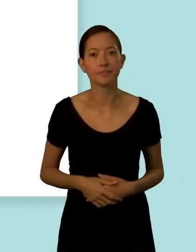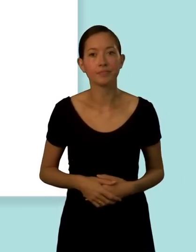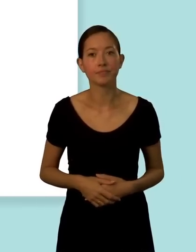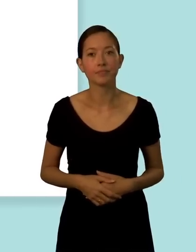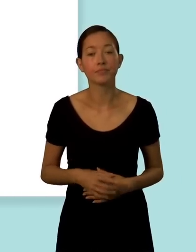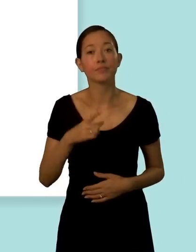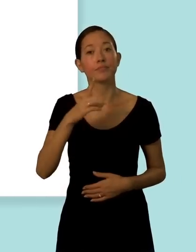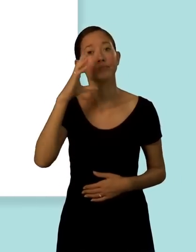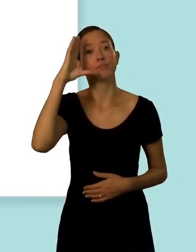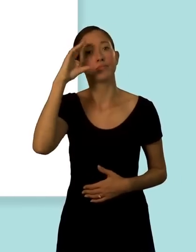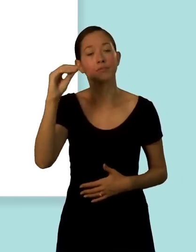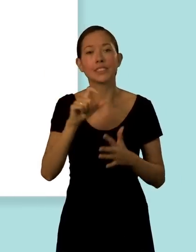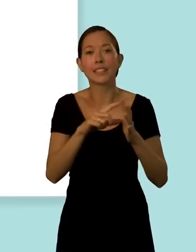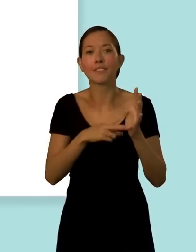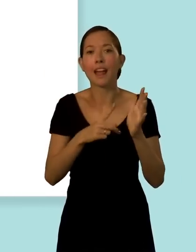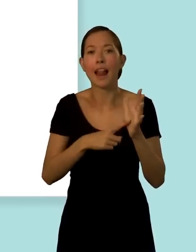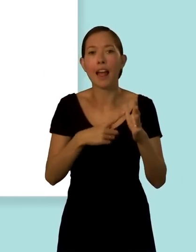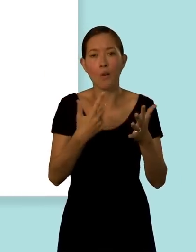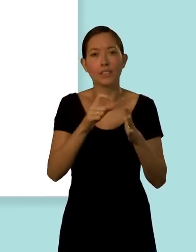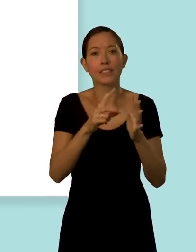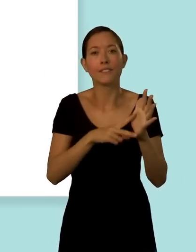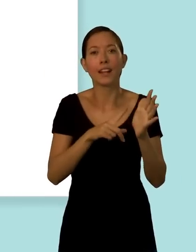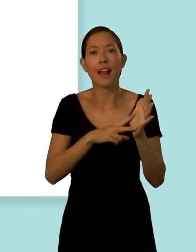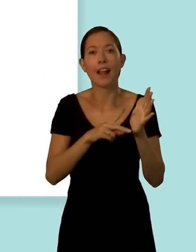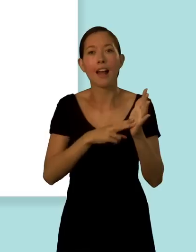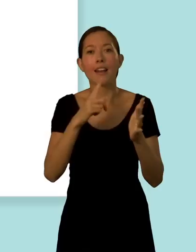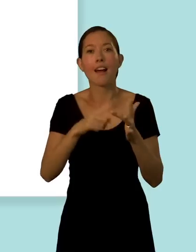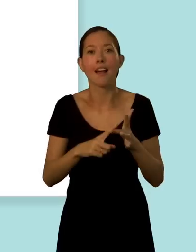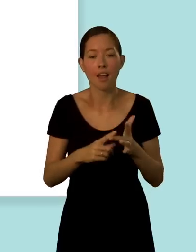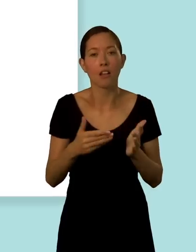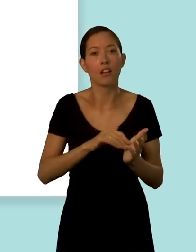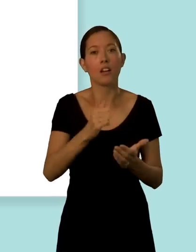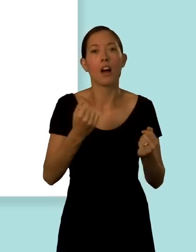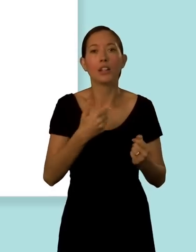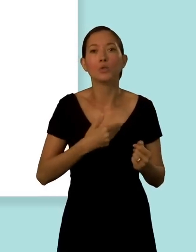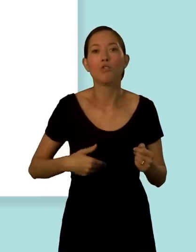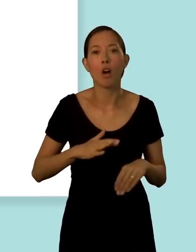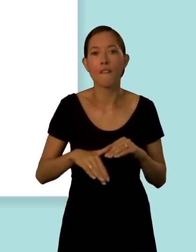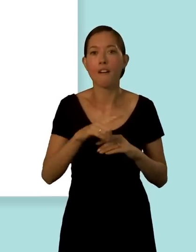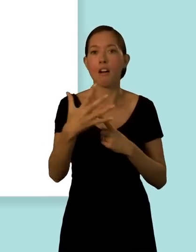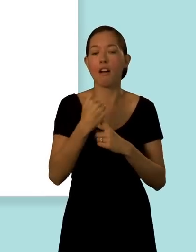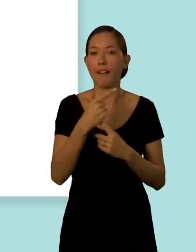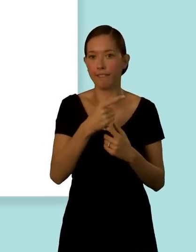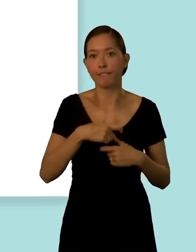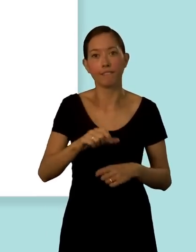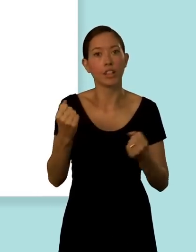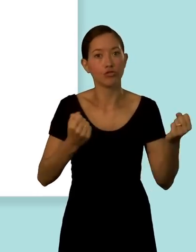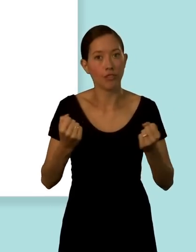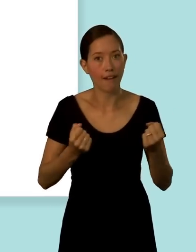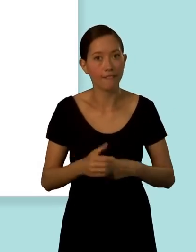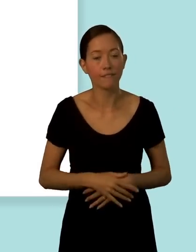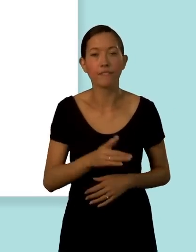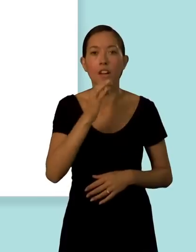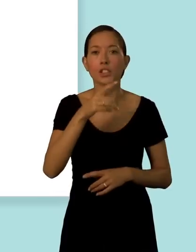Tell the DVLA or DVLNI and your car insurer about your diagnosis. If